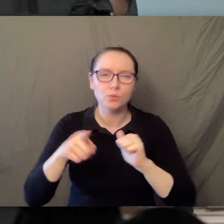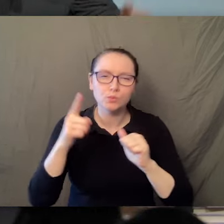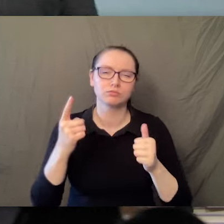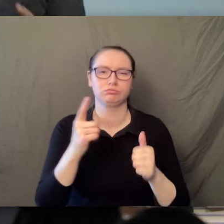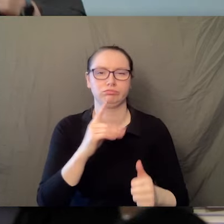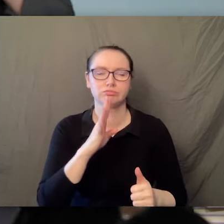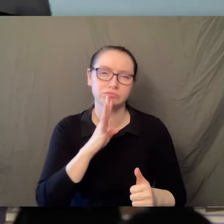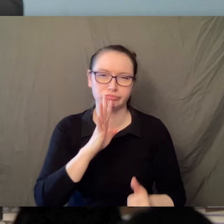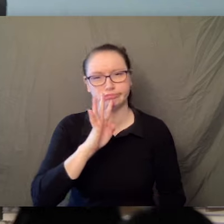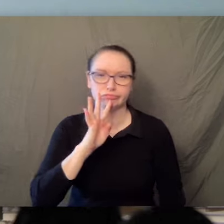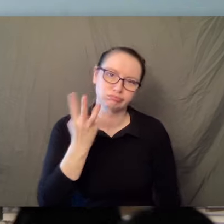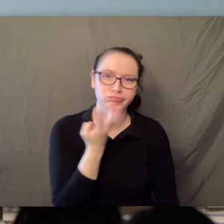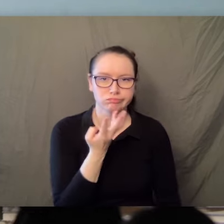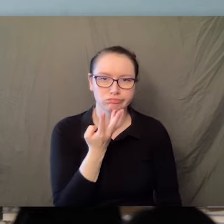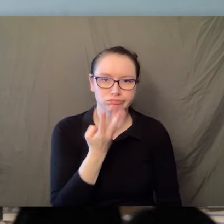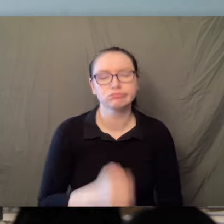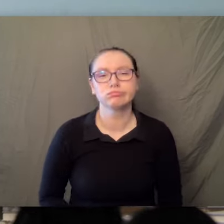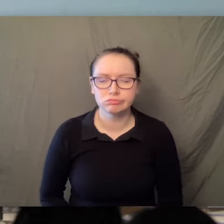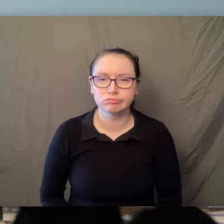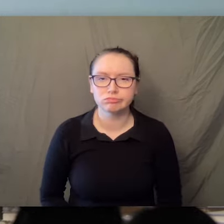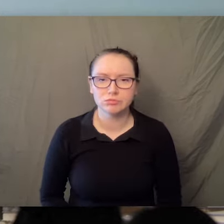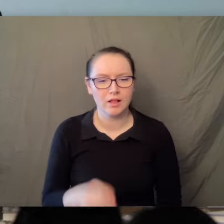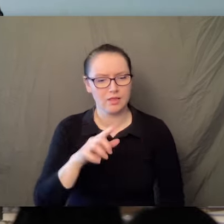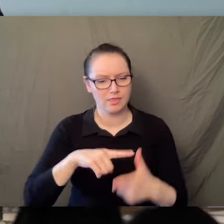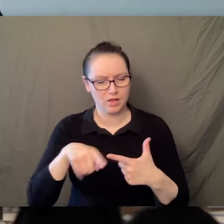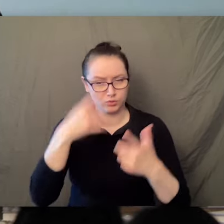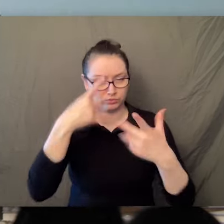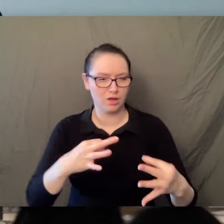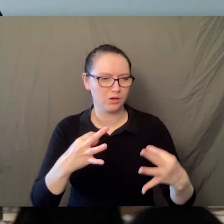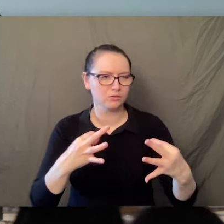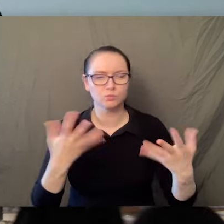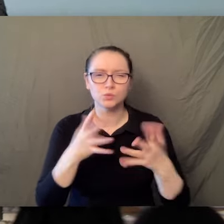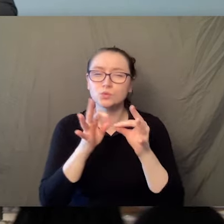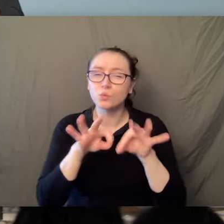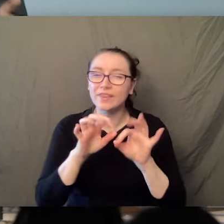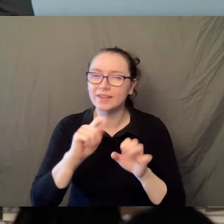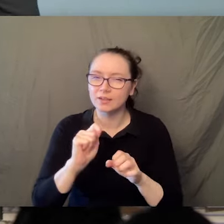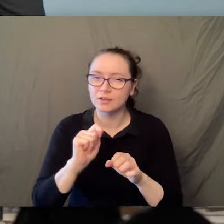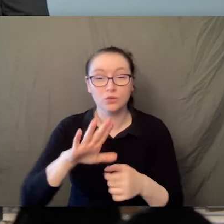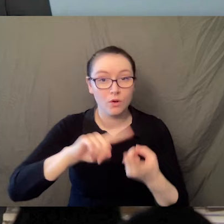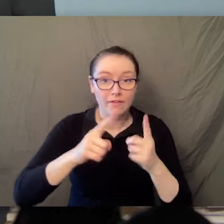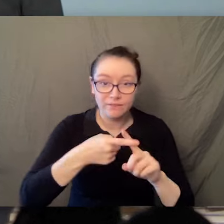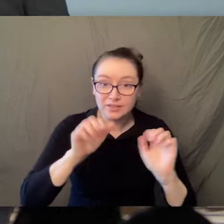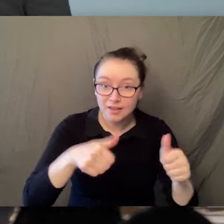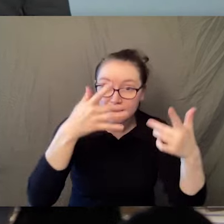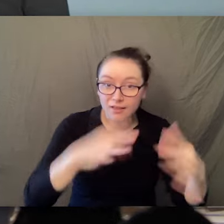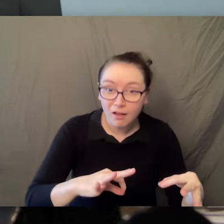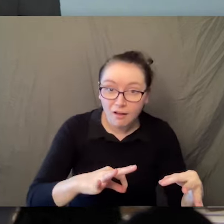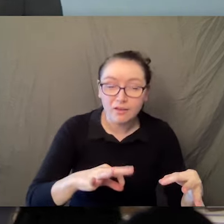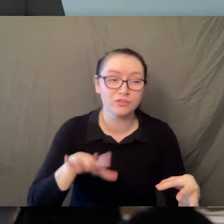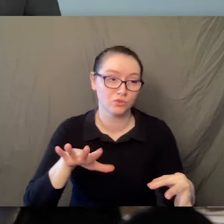back. Because only you can decide what is a real opportunity worth pursuing and what isn't. Your friends can't decide, your